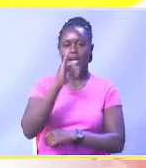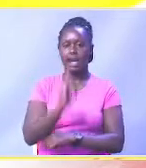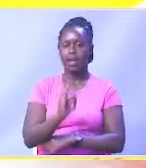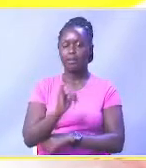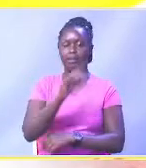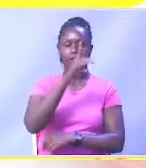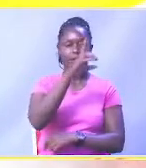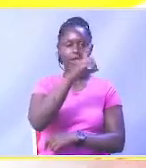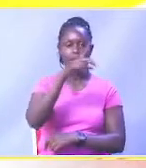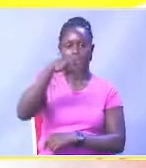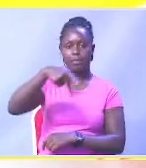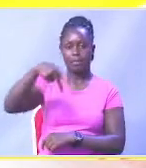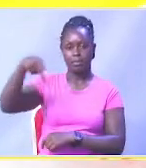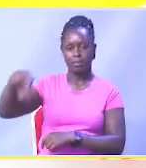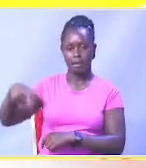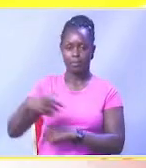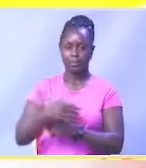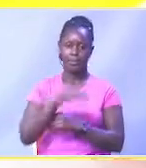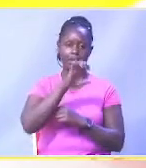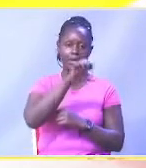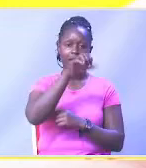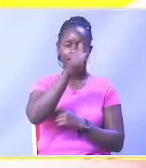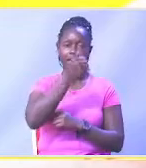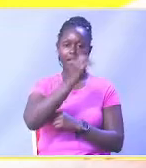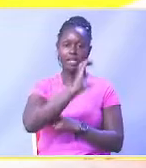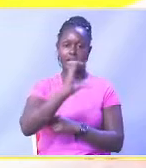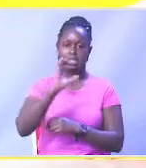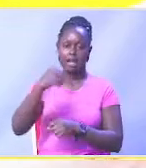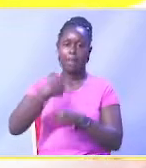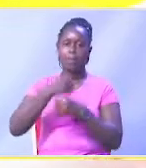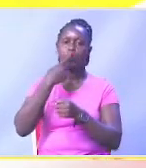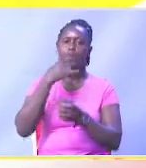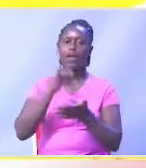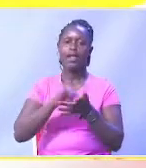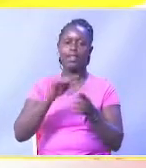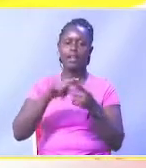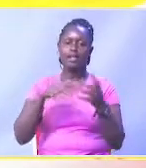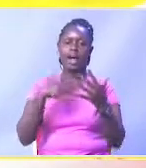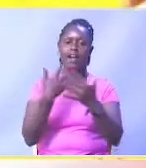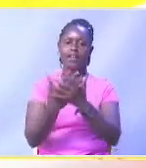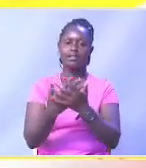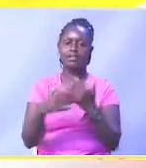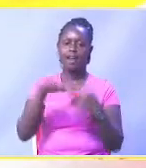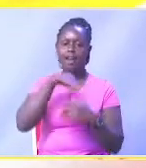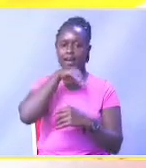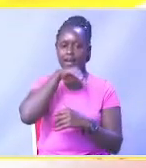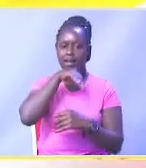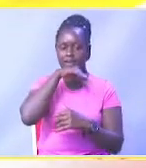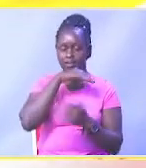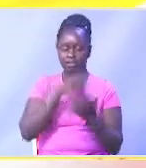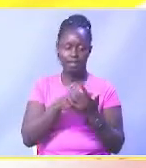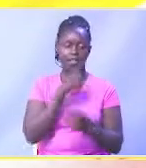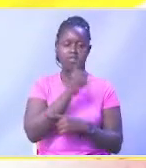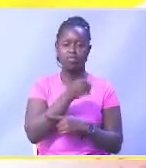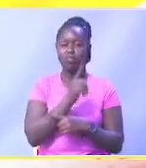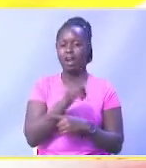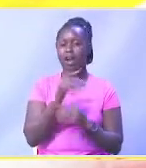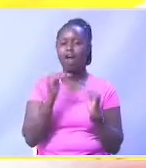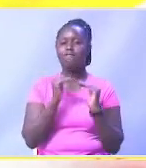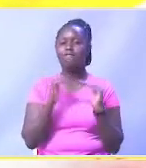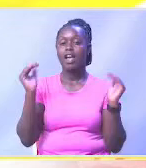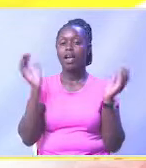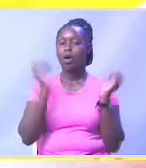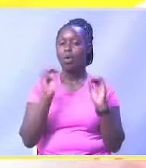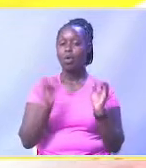DPP, EACC, kuhakikisha kwamba wamshike na wamshtaki? Haifai kurusha